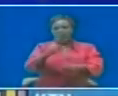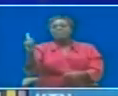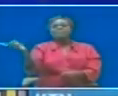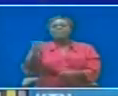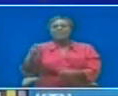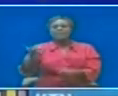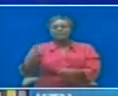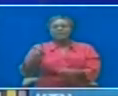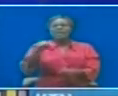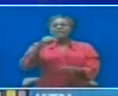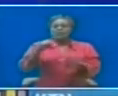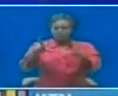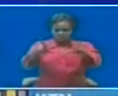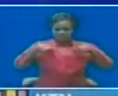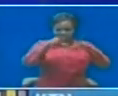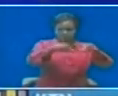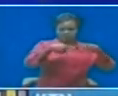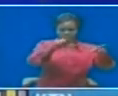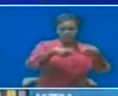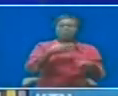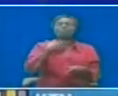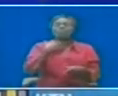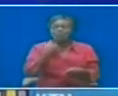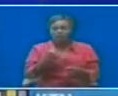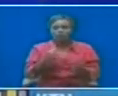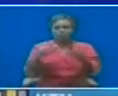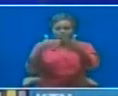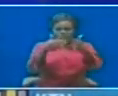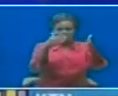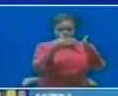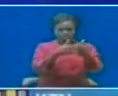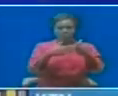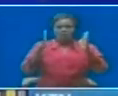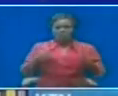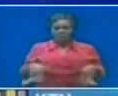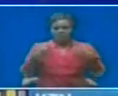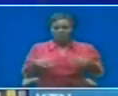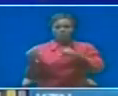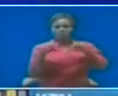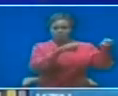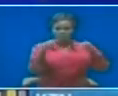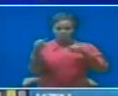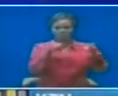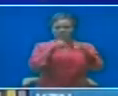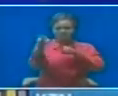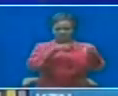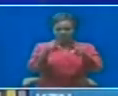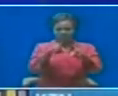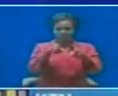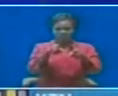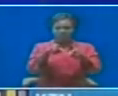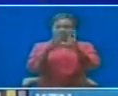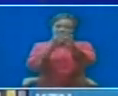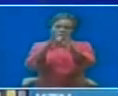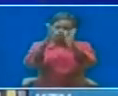Kambi revoked all their licenses in a bid to address emerging cases of human trafficking and improve labour migration. KTN's Ian